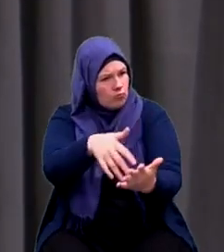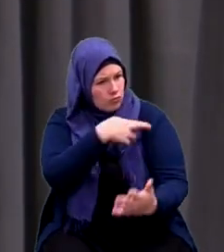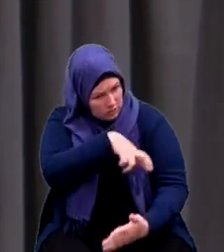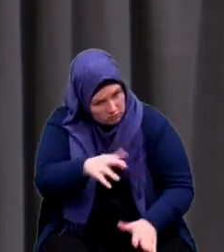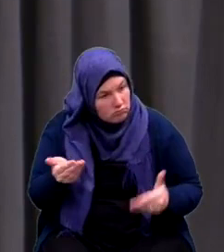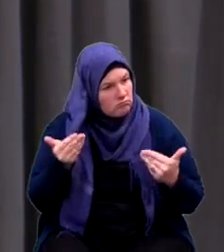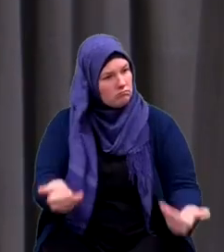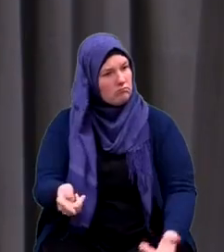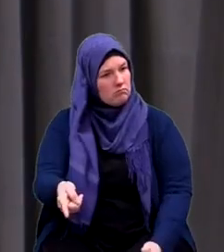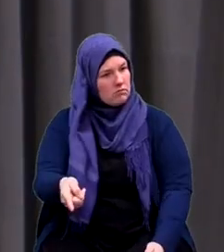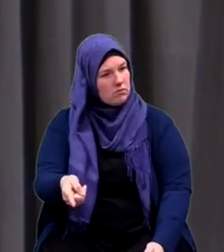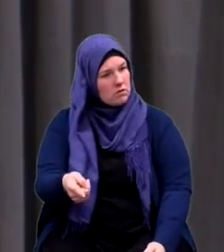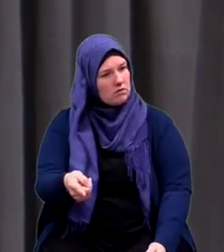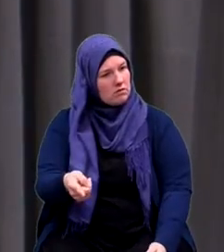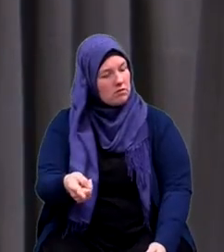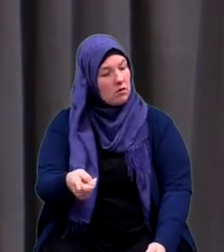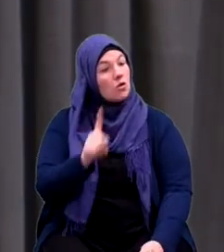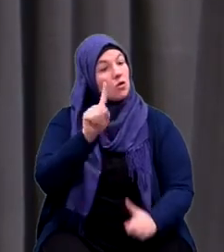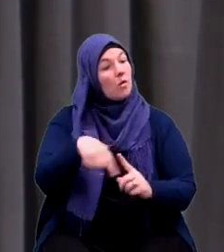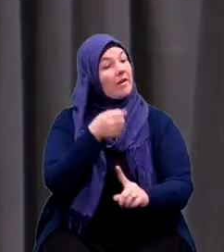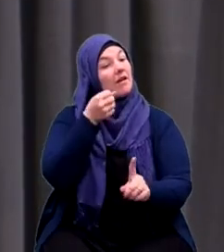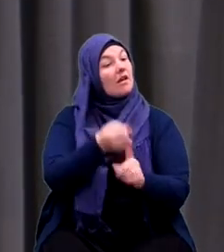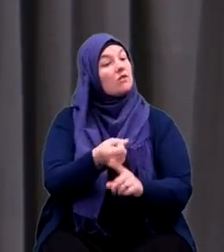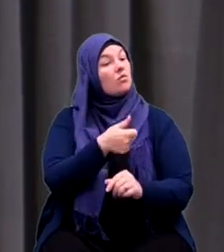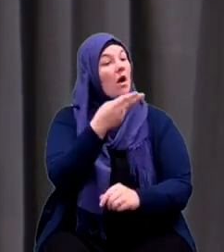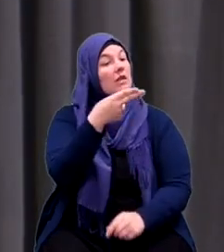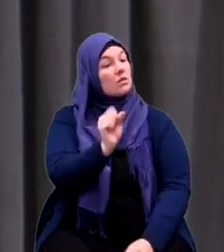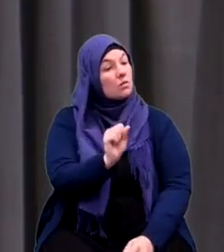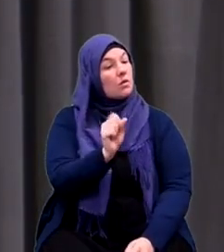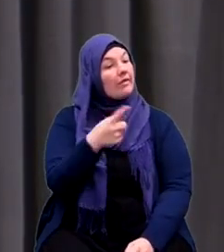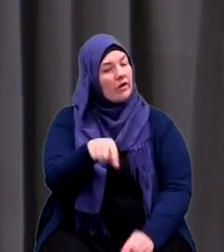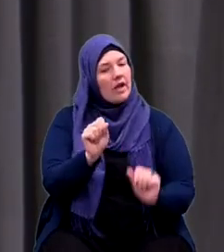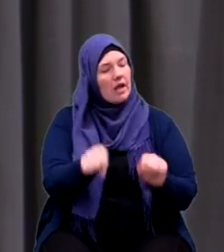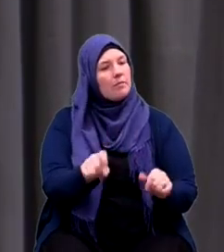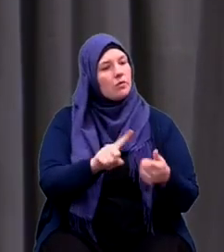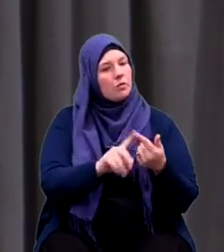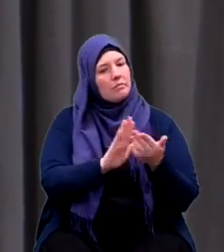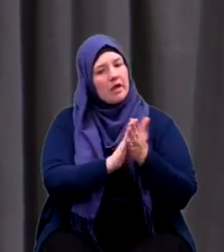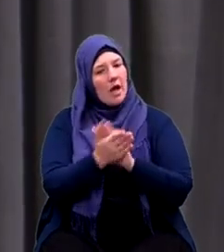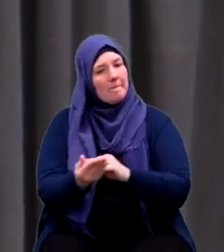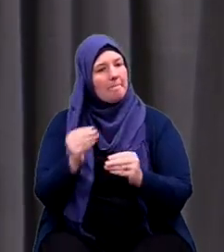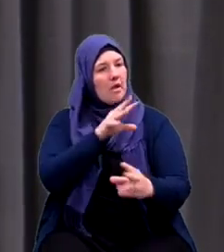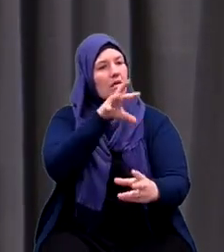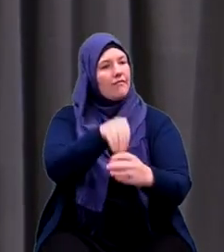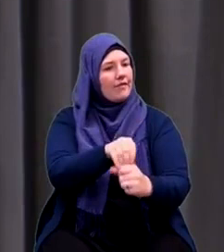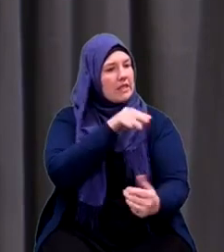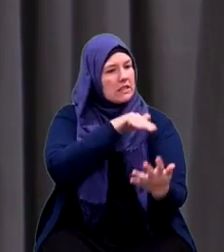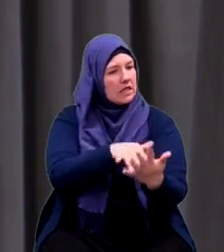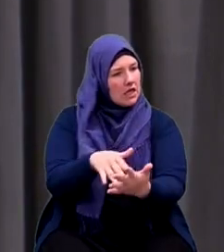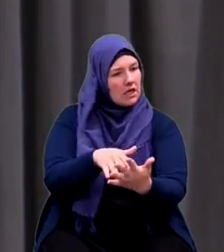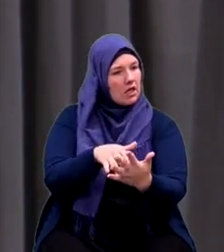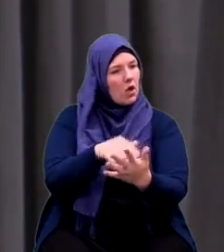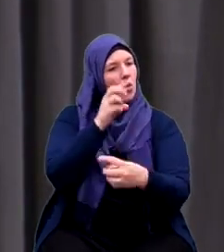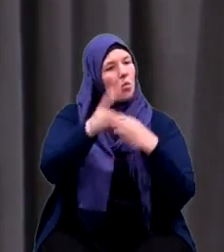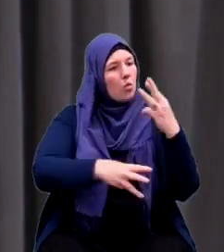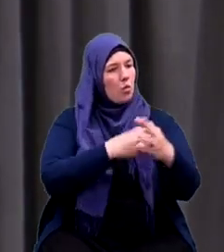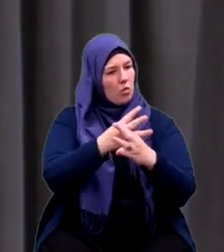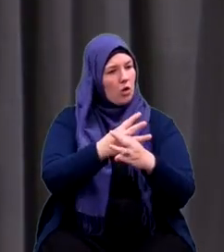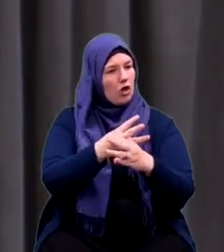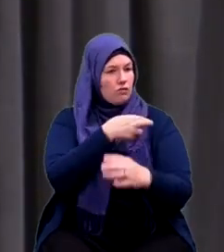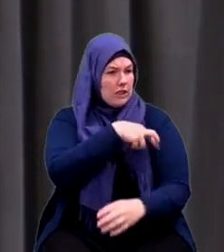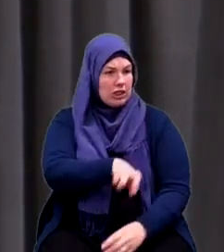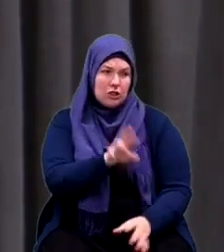on so that when they get to high school, they are able to engage in the study of world